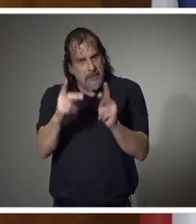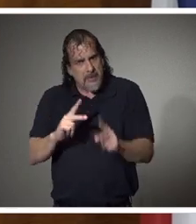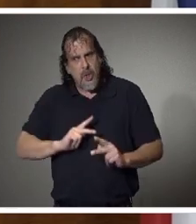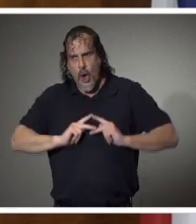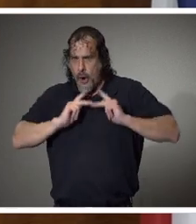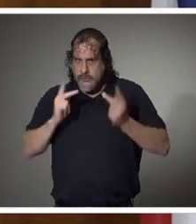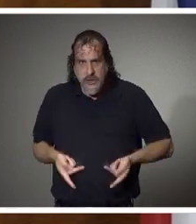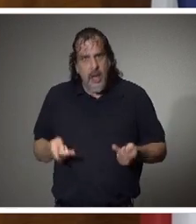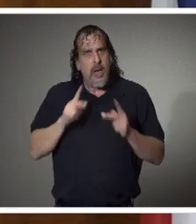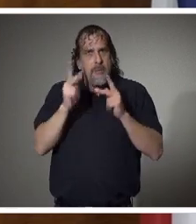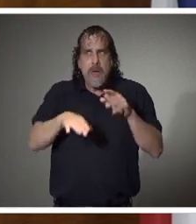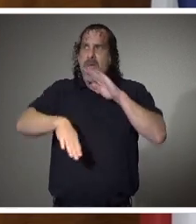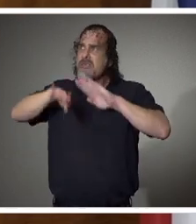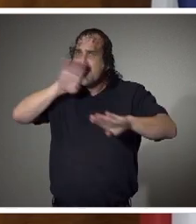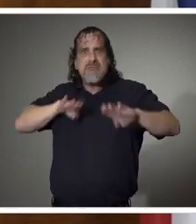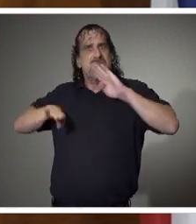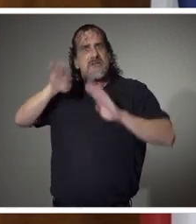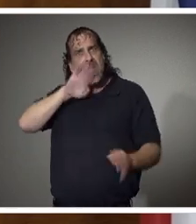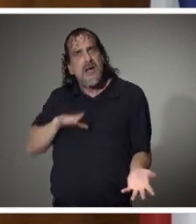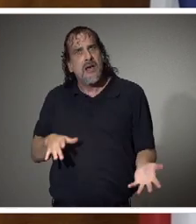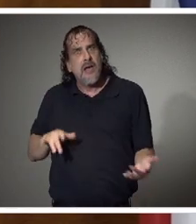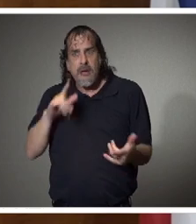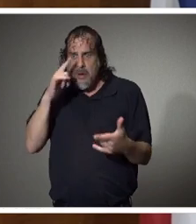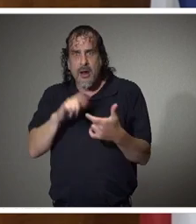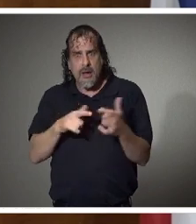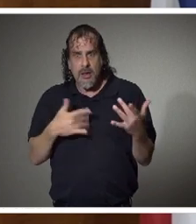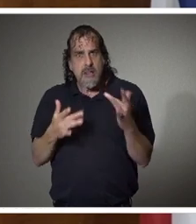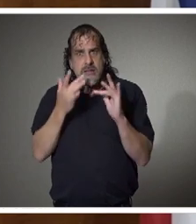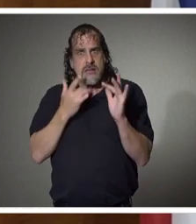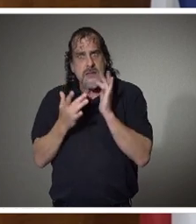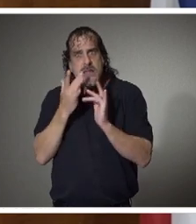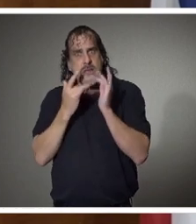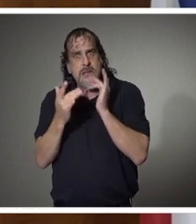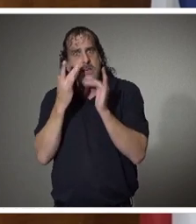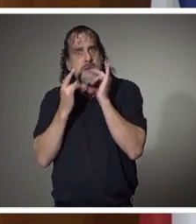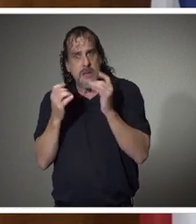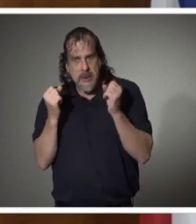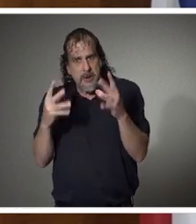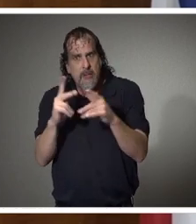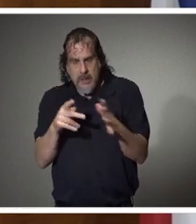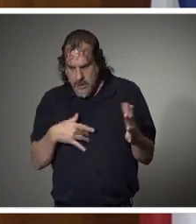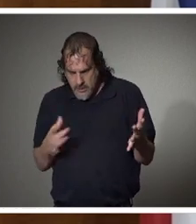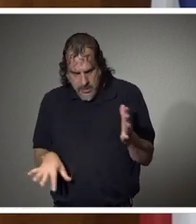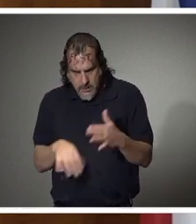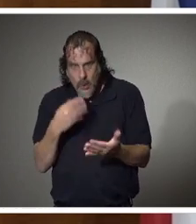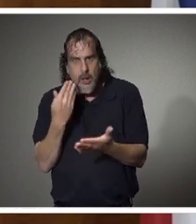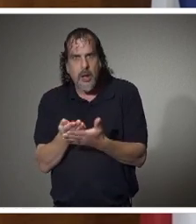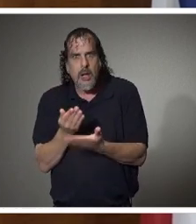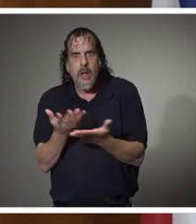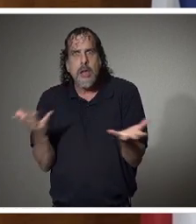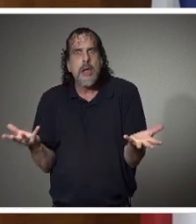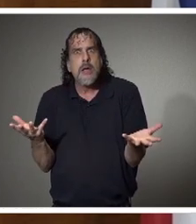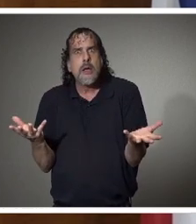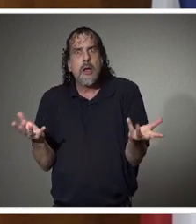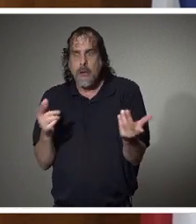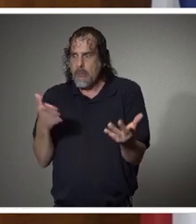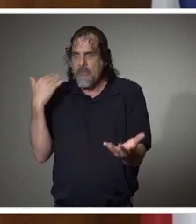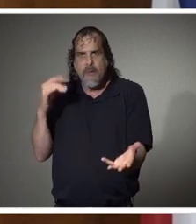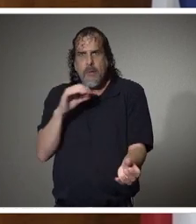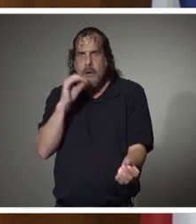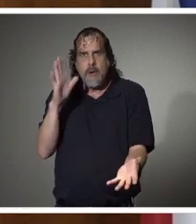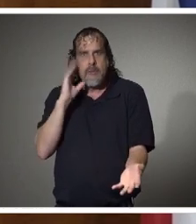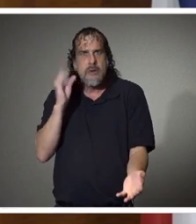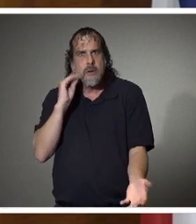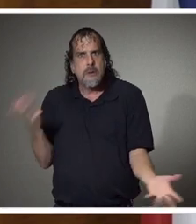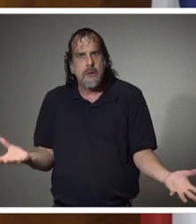people are frustrated because of the challenges that so many Mississippians are under that they've never been under before.